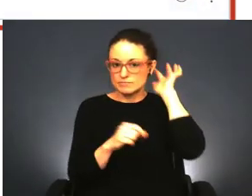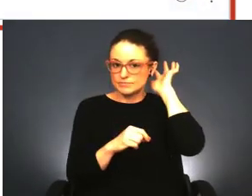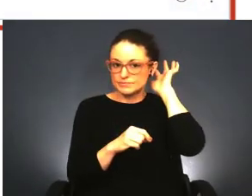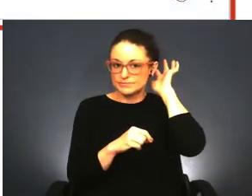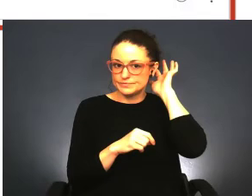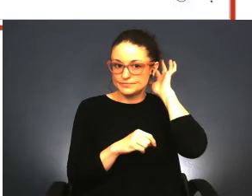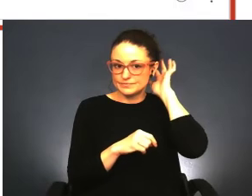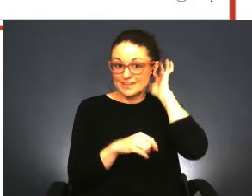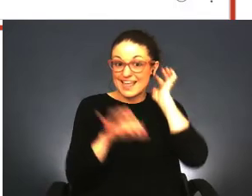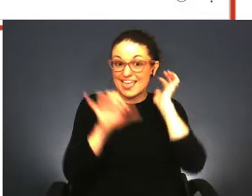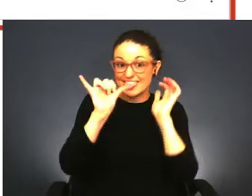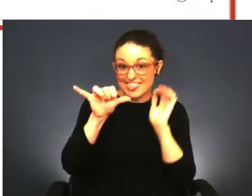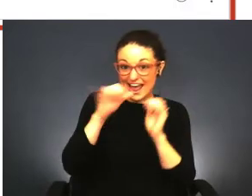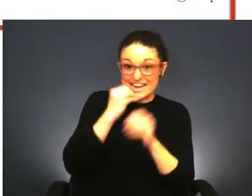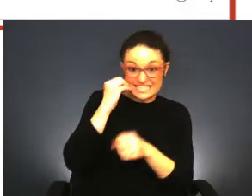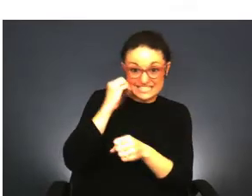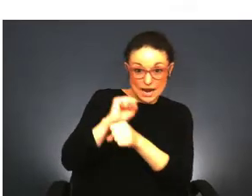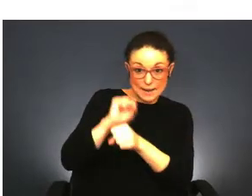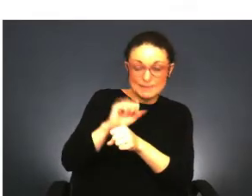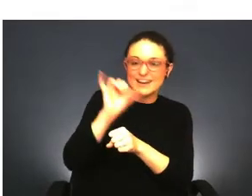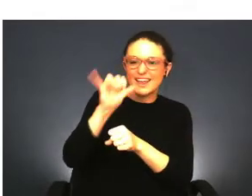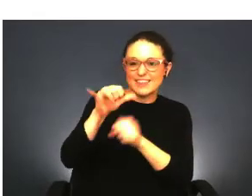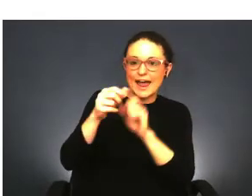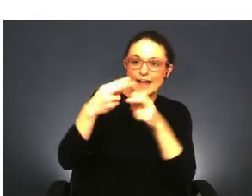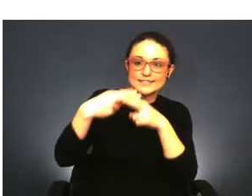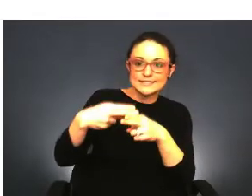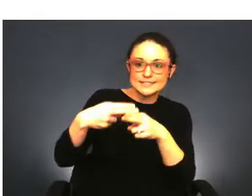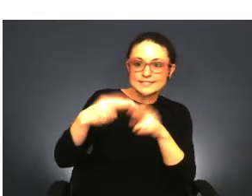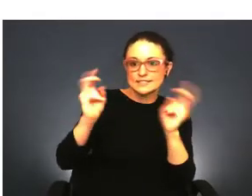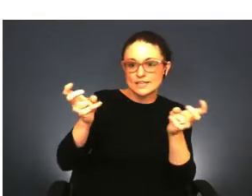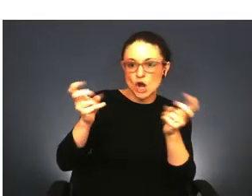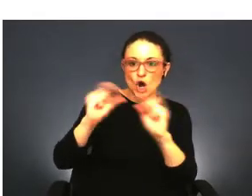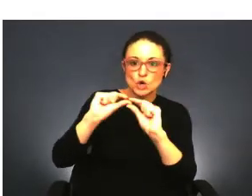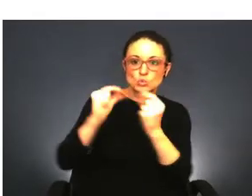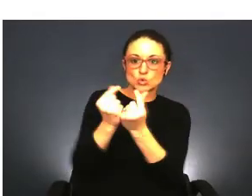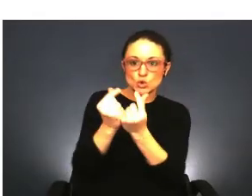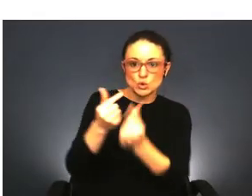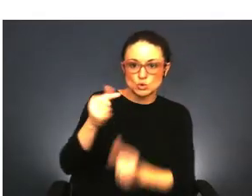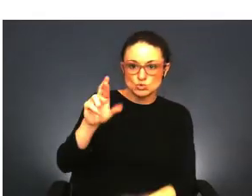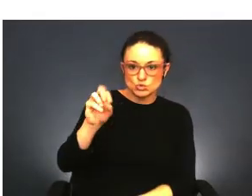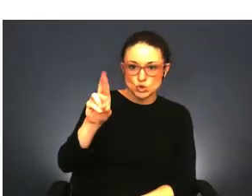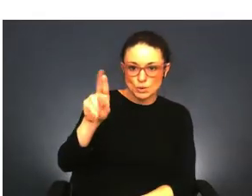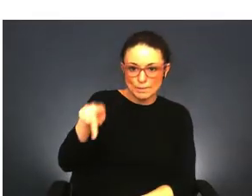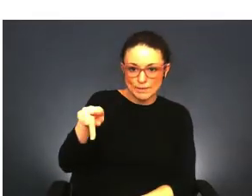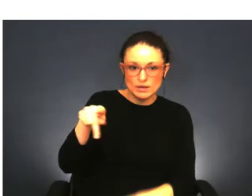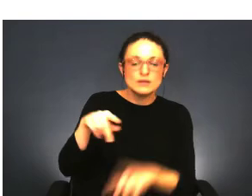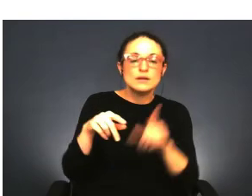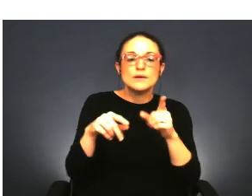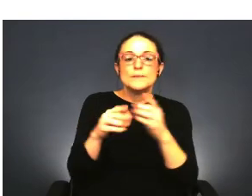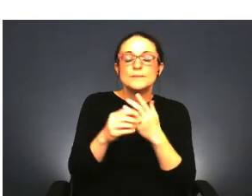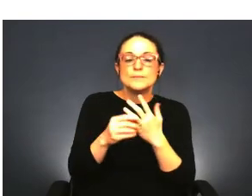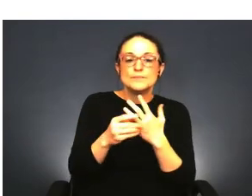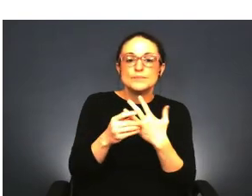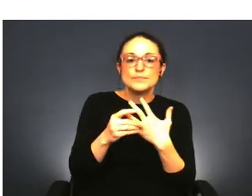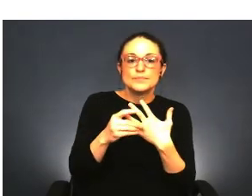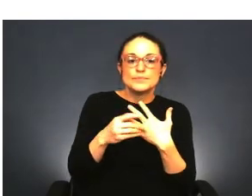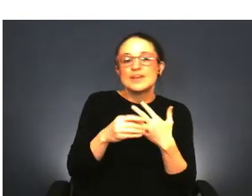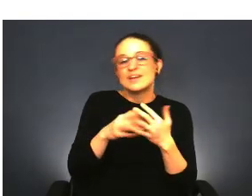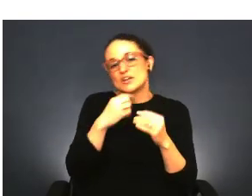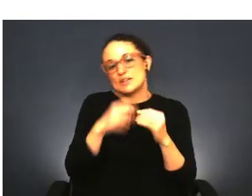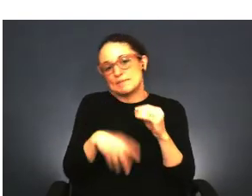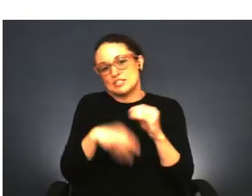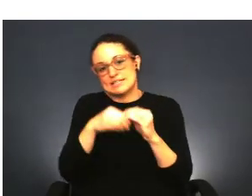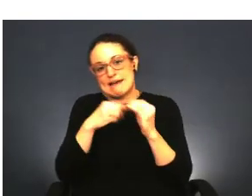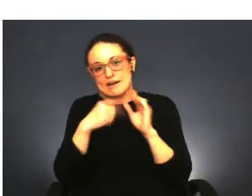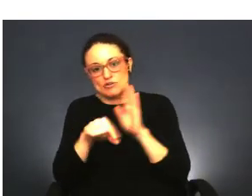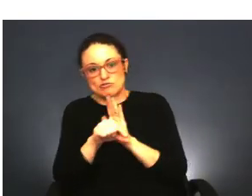group, this assignments. If you look at the grade book, you'll see over here, let's just put a grade in here.